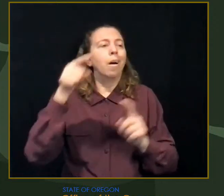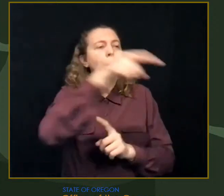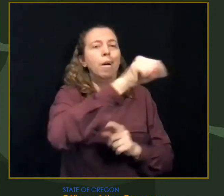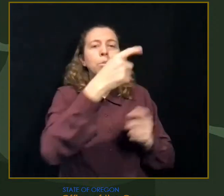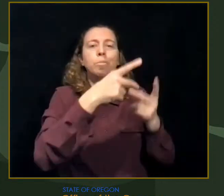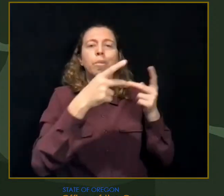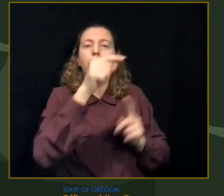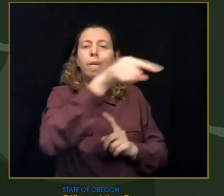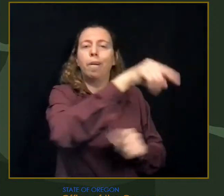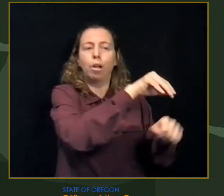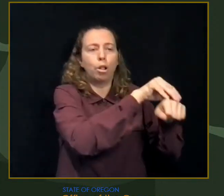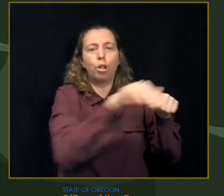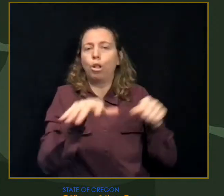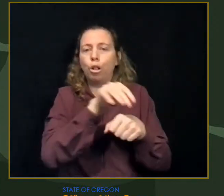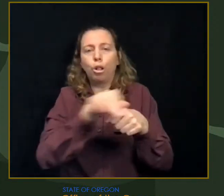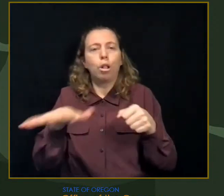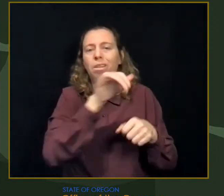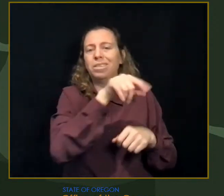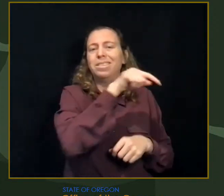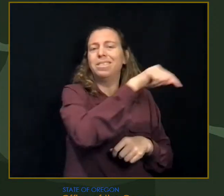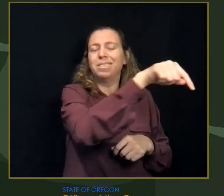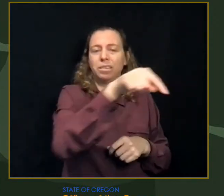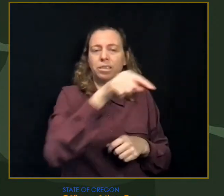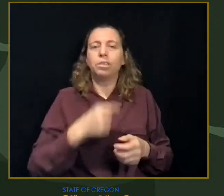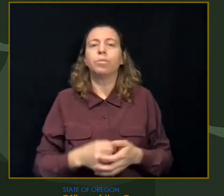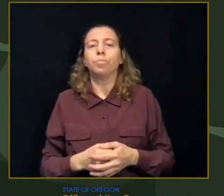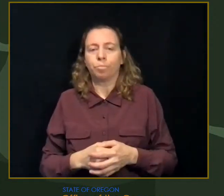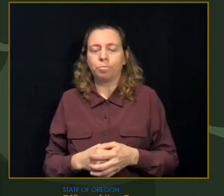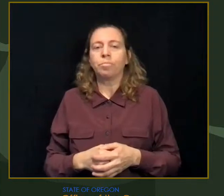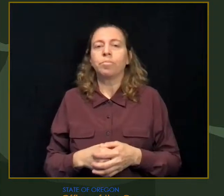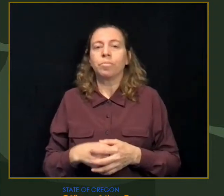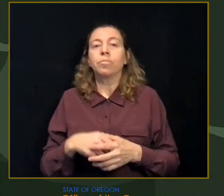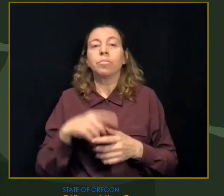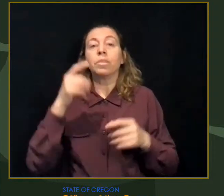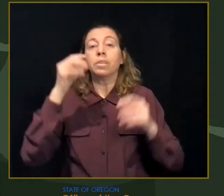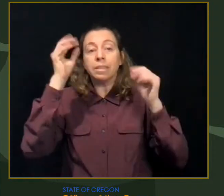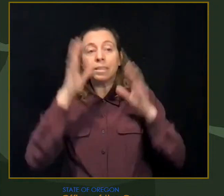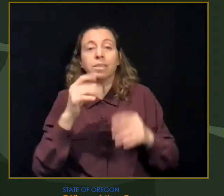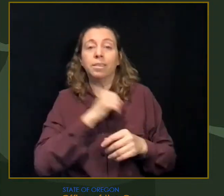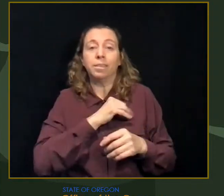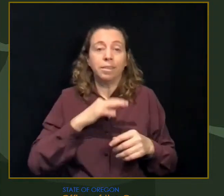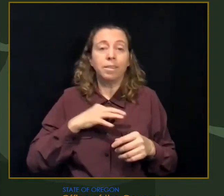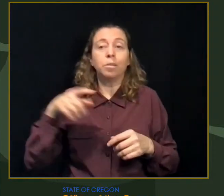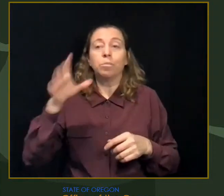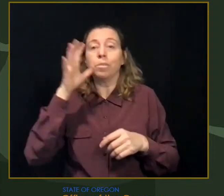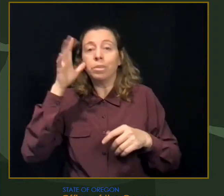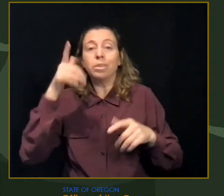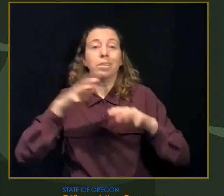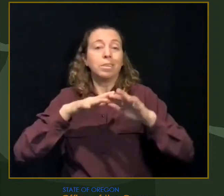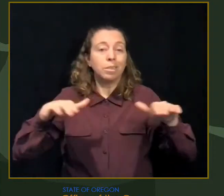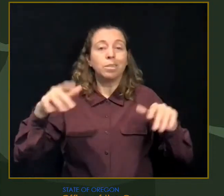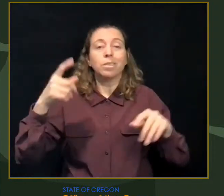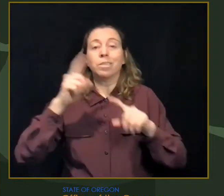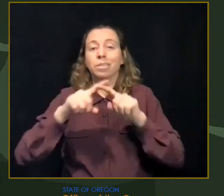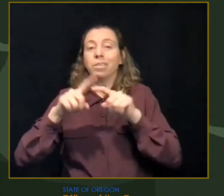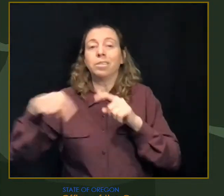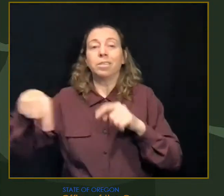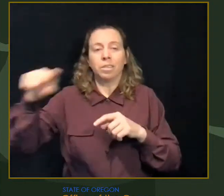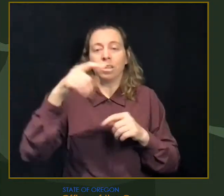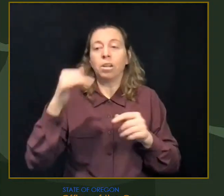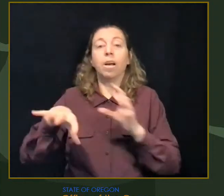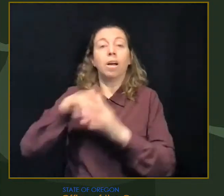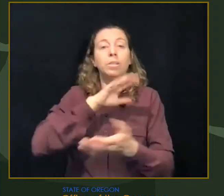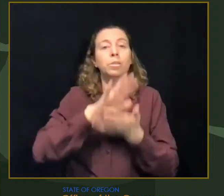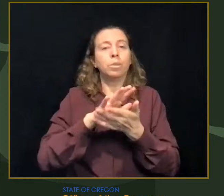settings, parents and kids in those settings to think about the activities they take part in outside of there, social activities